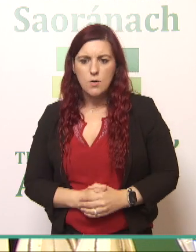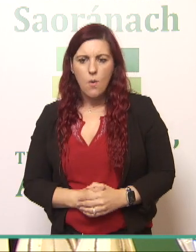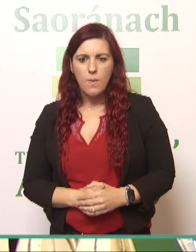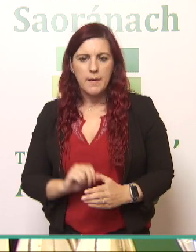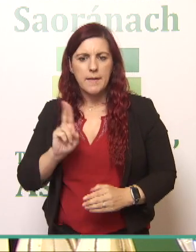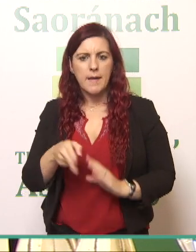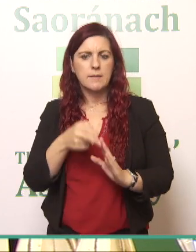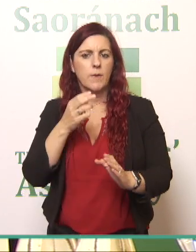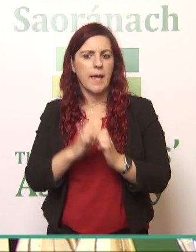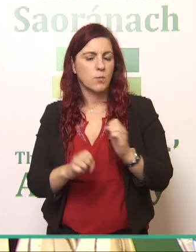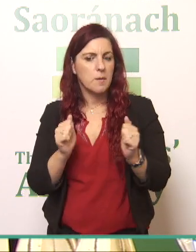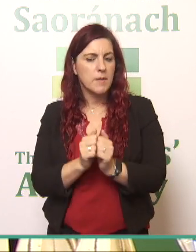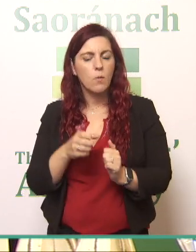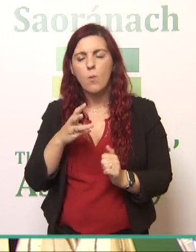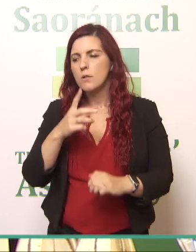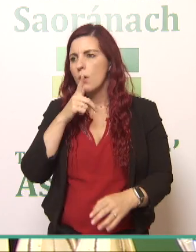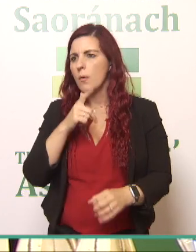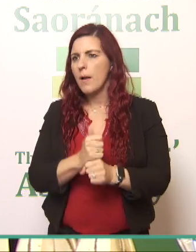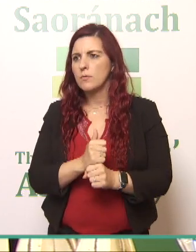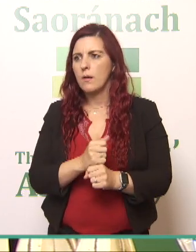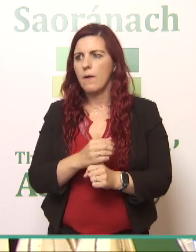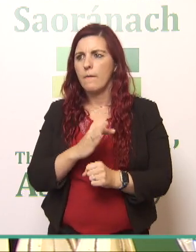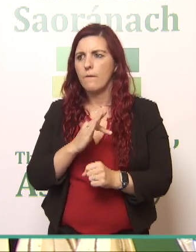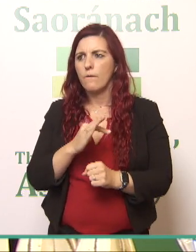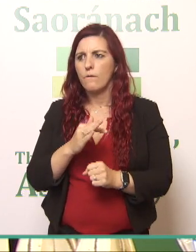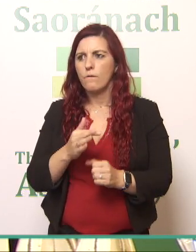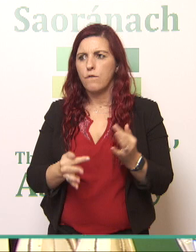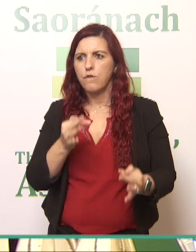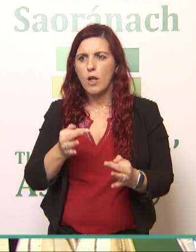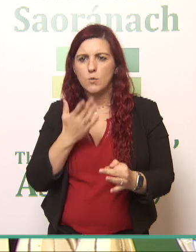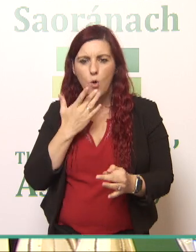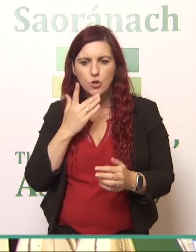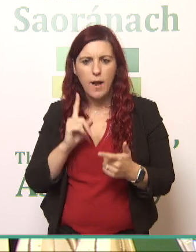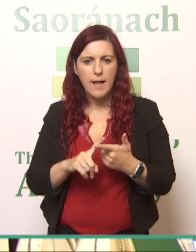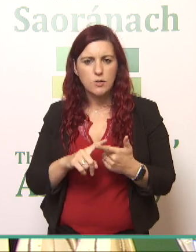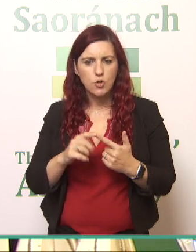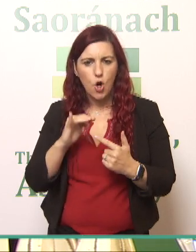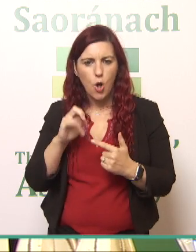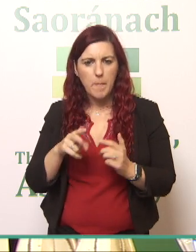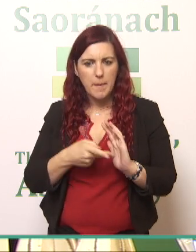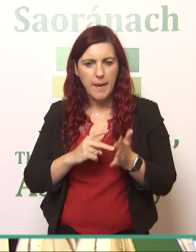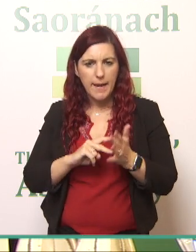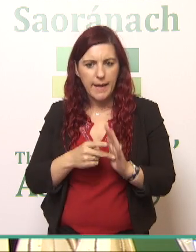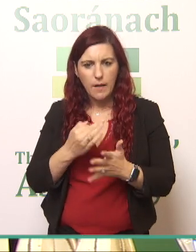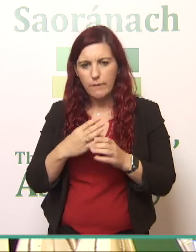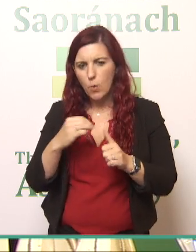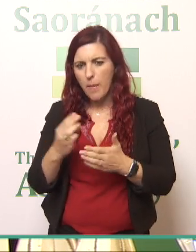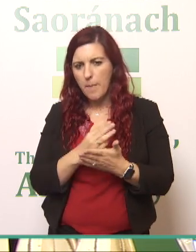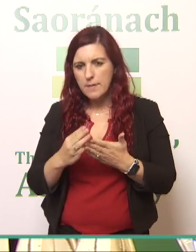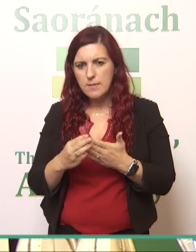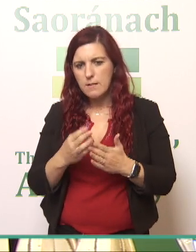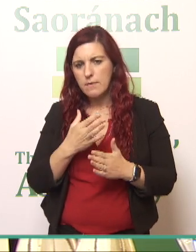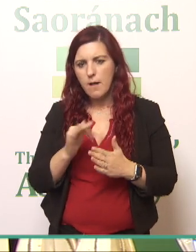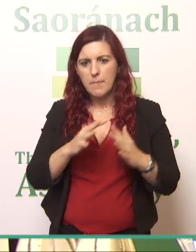next weekend, we're going to look at marine, freshwater, urban and planning, and a couple more bits in the between. It'll be from